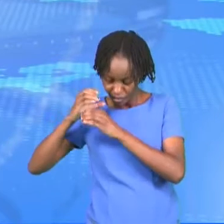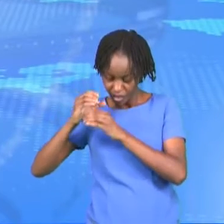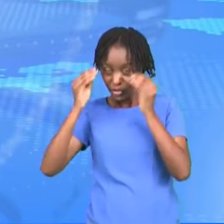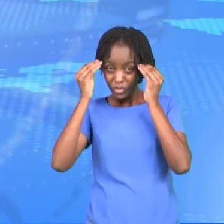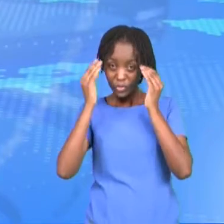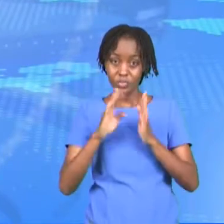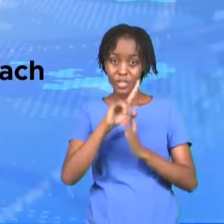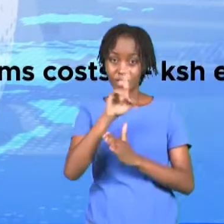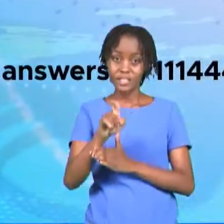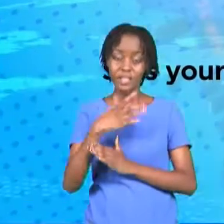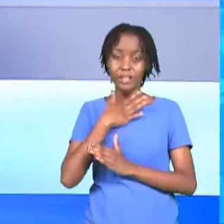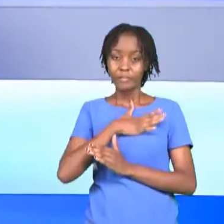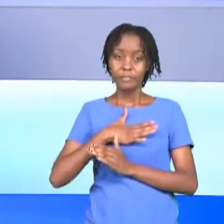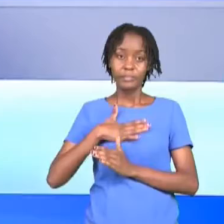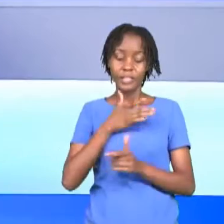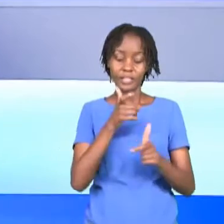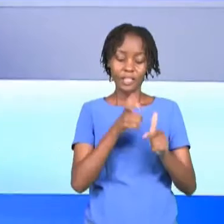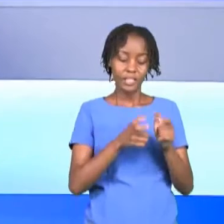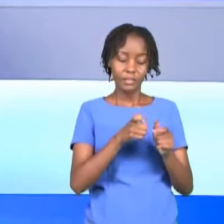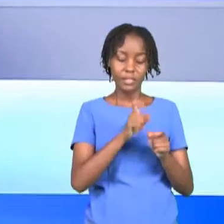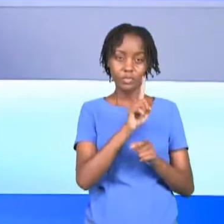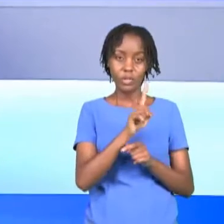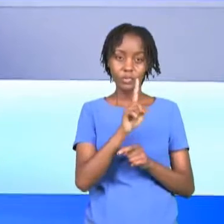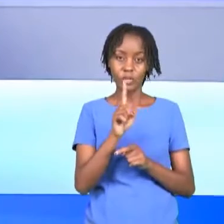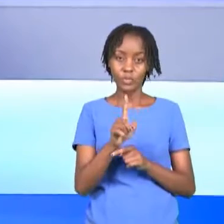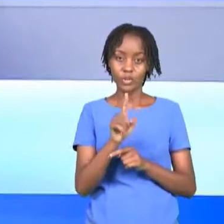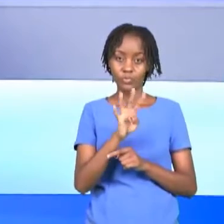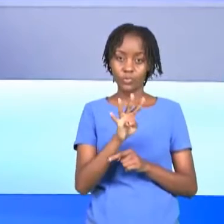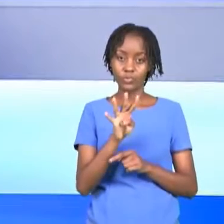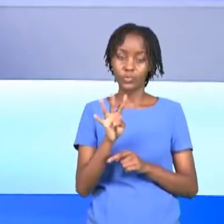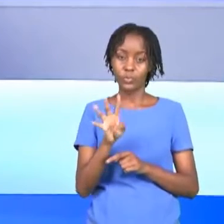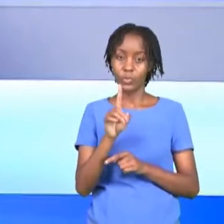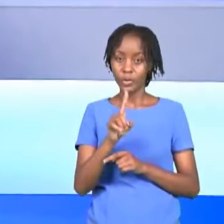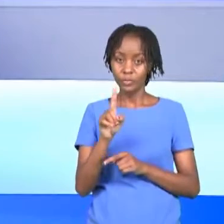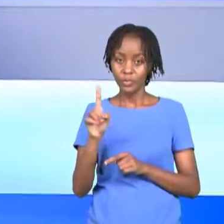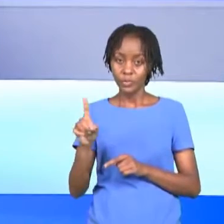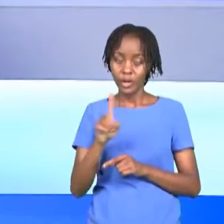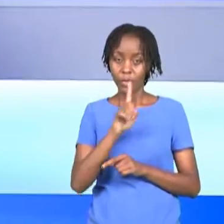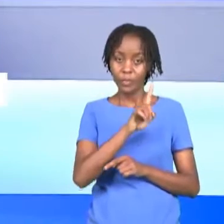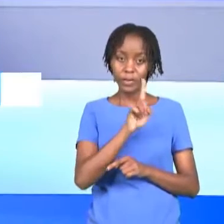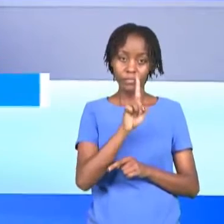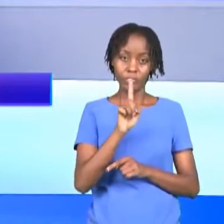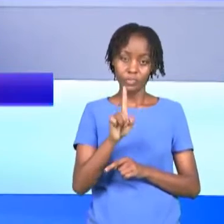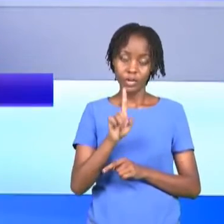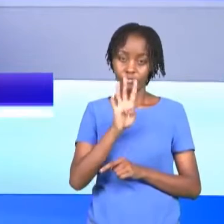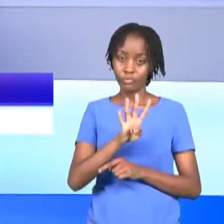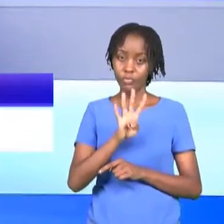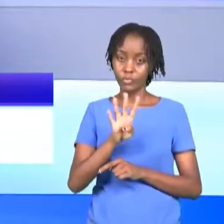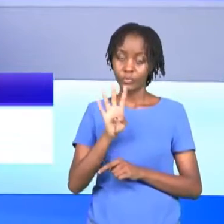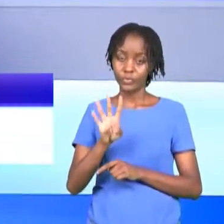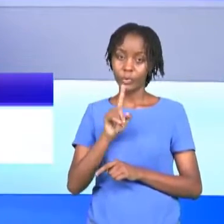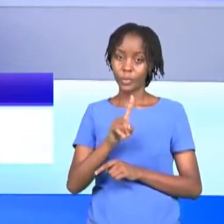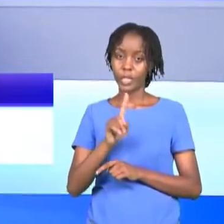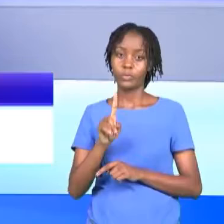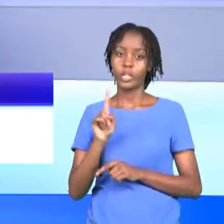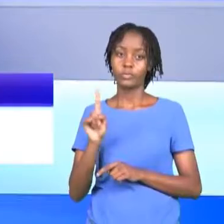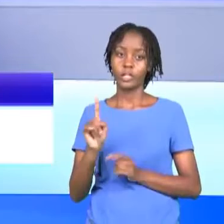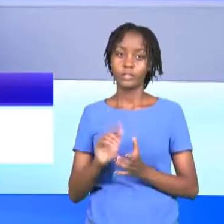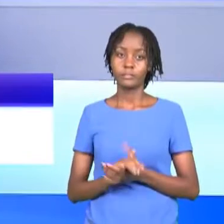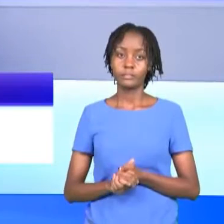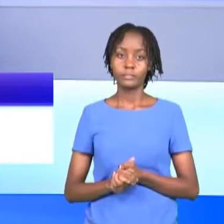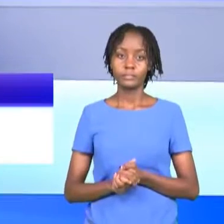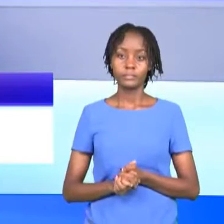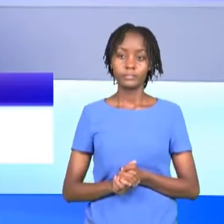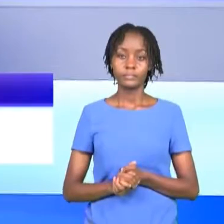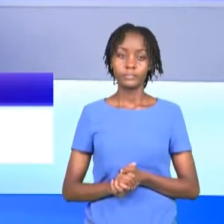me on 111 444 111. That is 111 444 111. I'll be sampling some